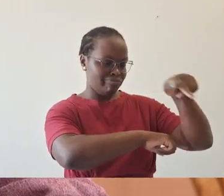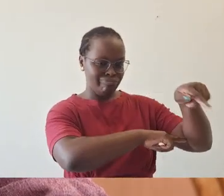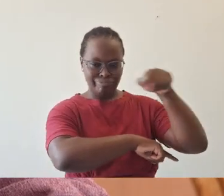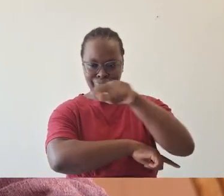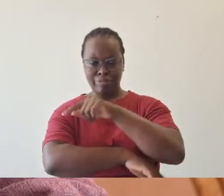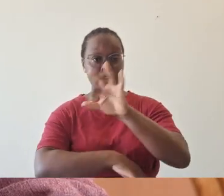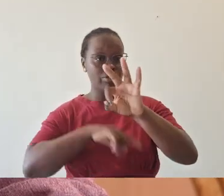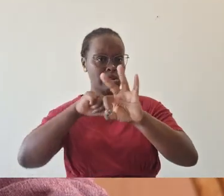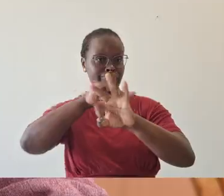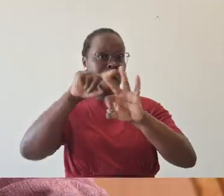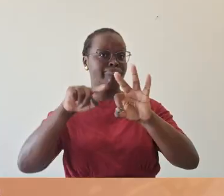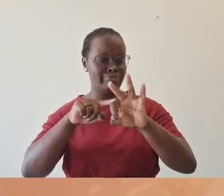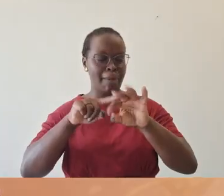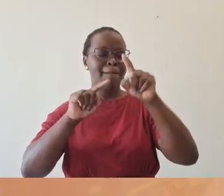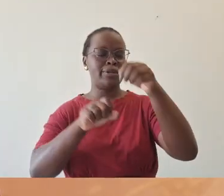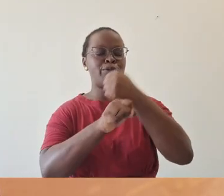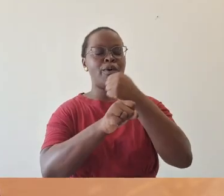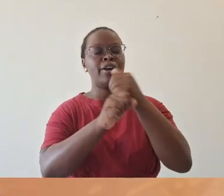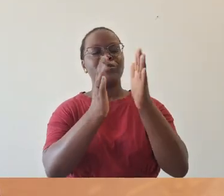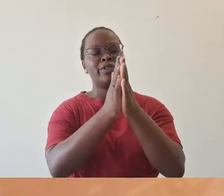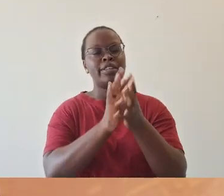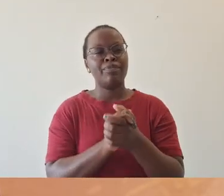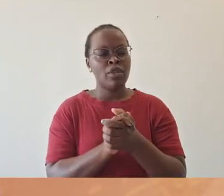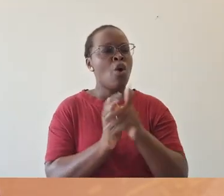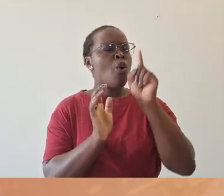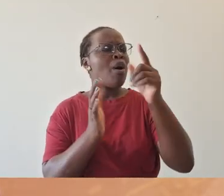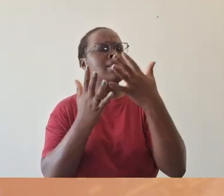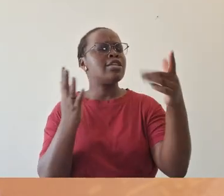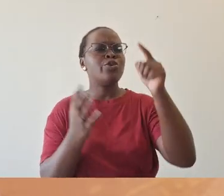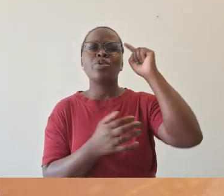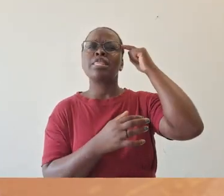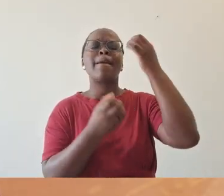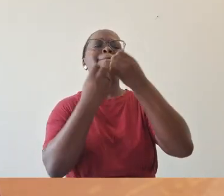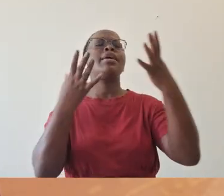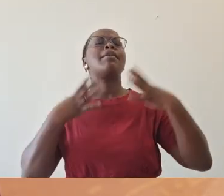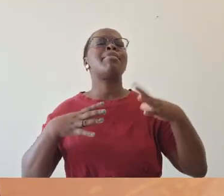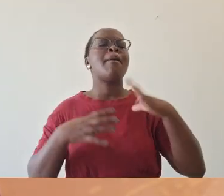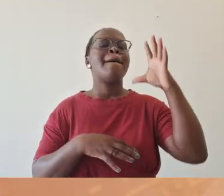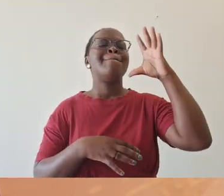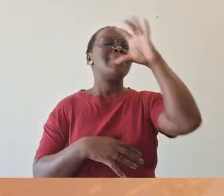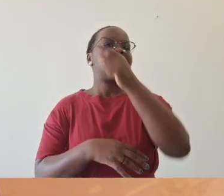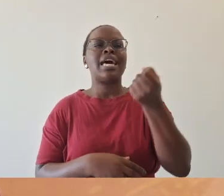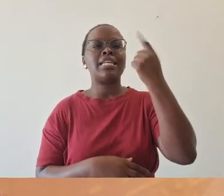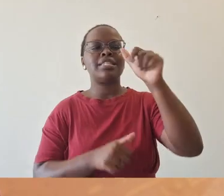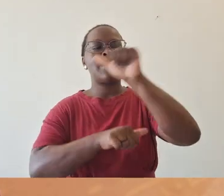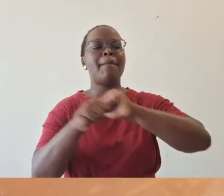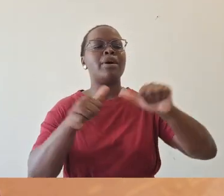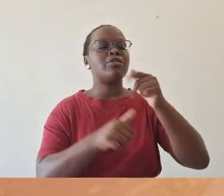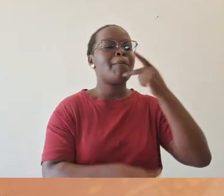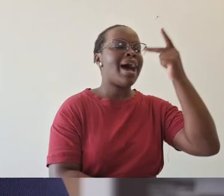which is in the learner. Yeah. What about you, for you, Ciku, the one thing that you think is highly misunderstood when it comes to parental